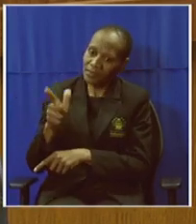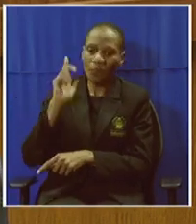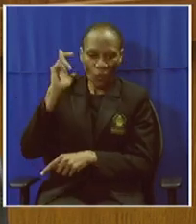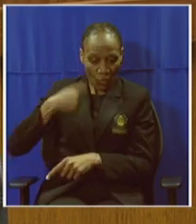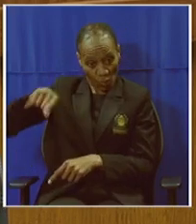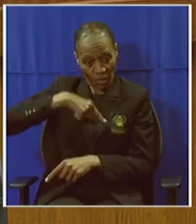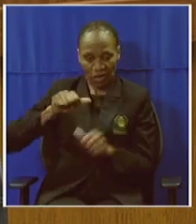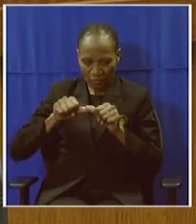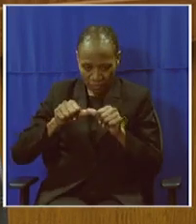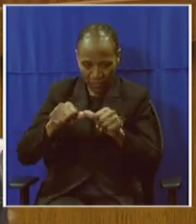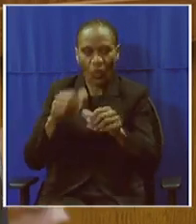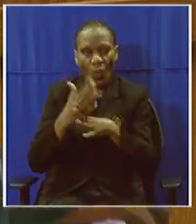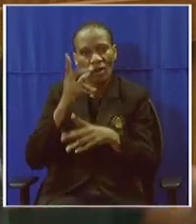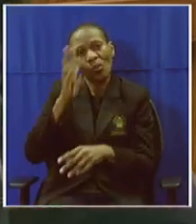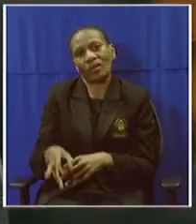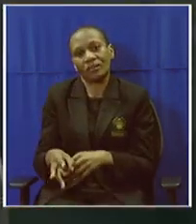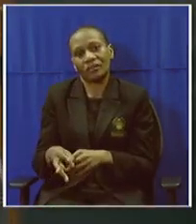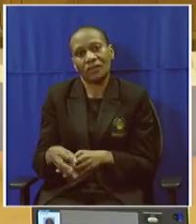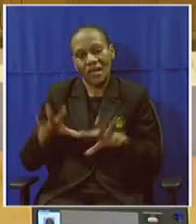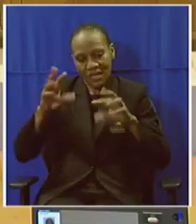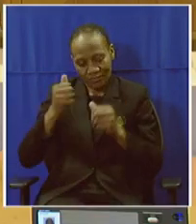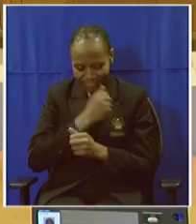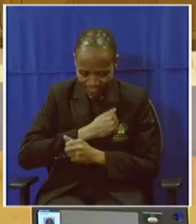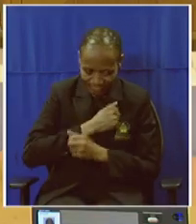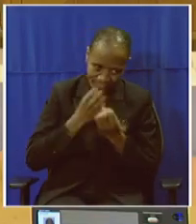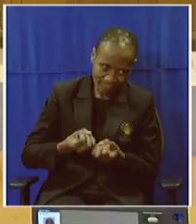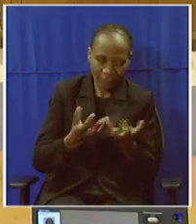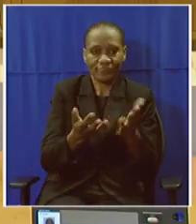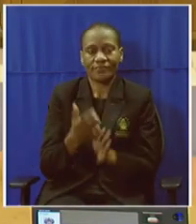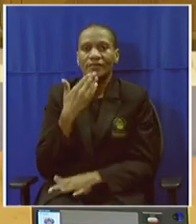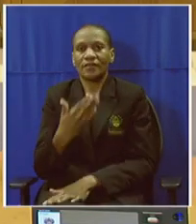Thank you. Thank you very much, Honorable Member.